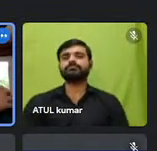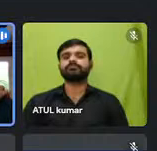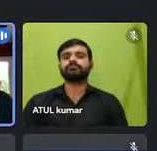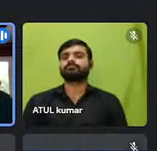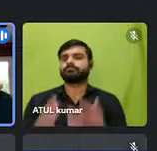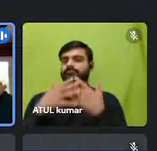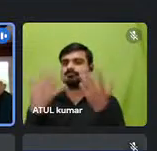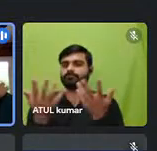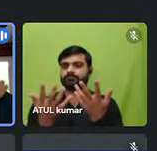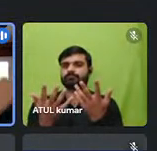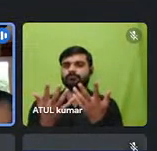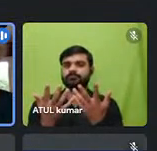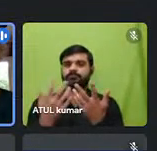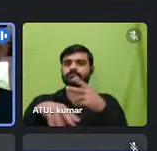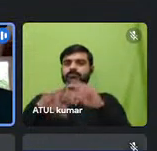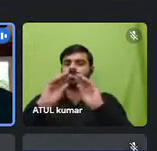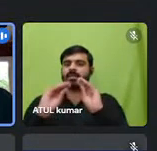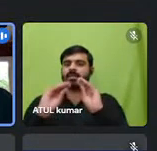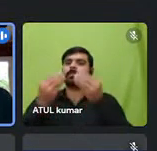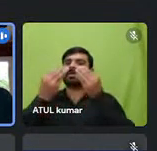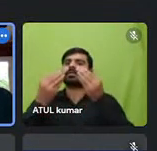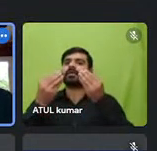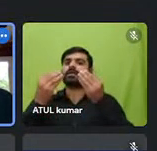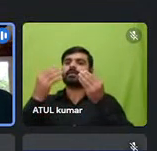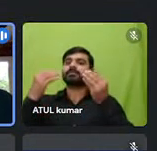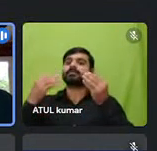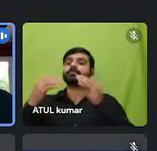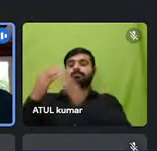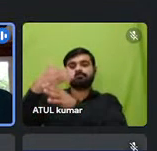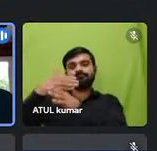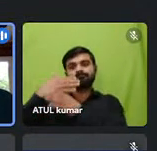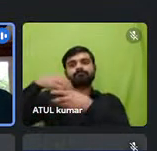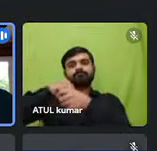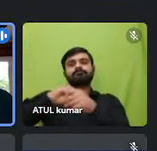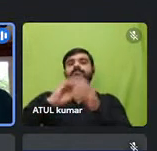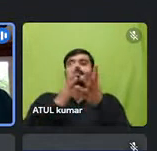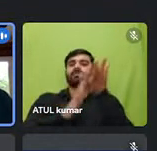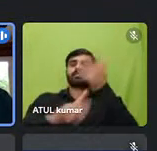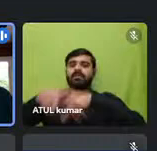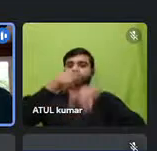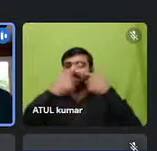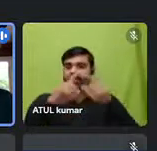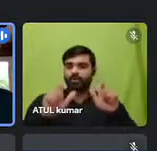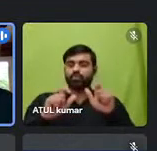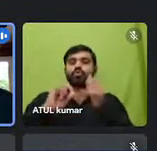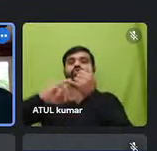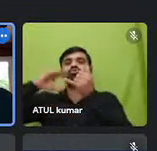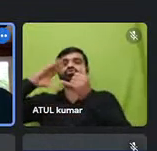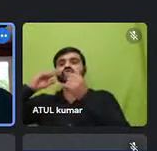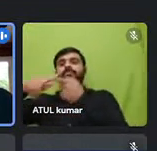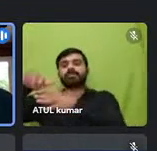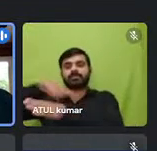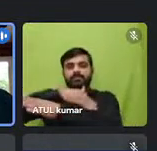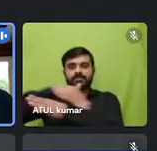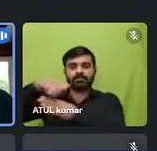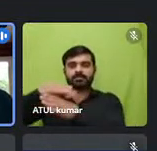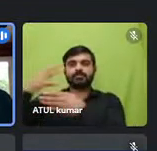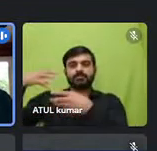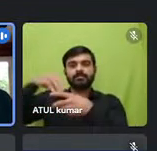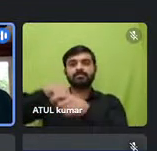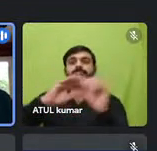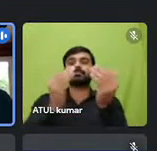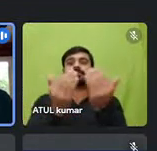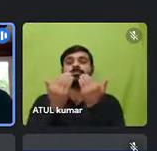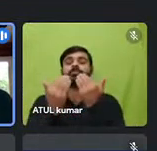So I think there need to be better partnerships between sign language linguists and software engineers, including support